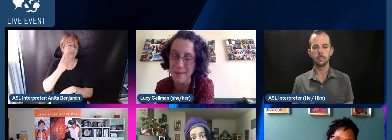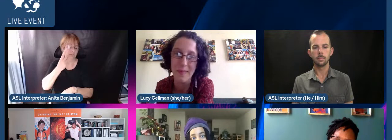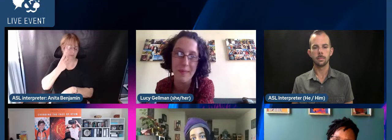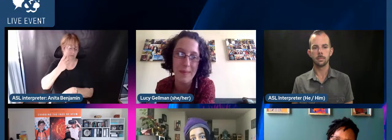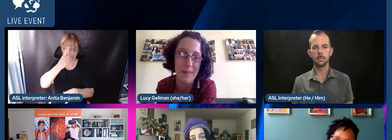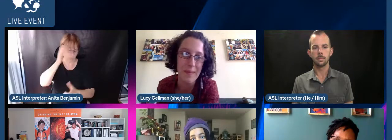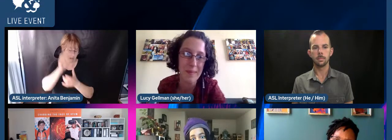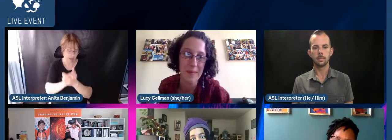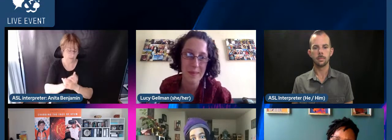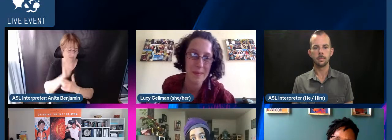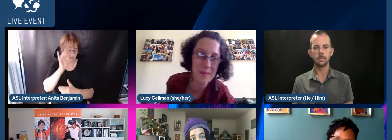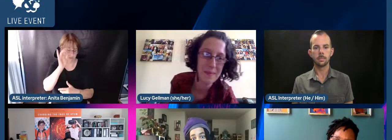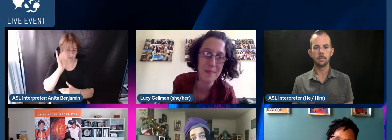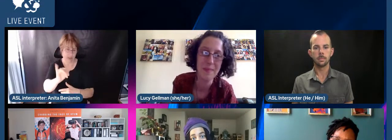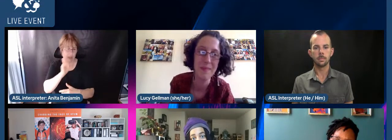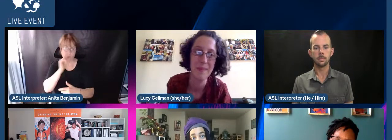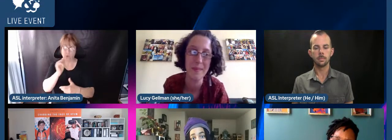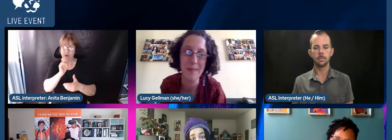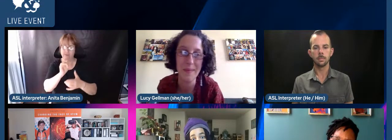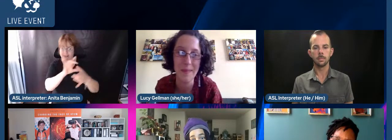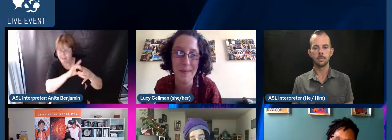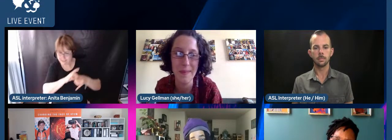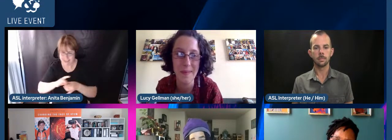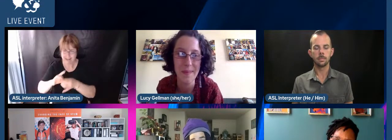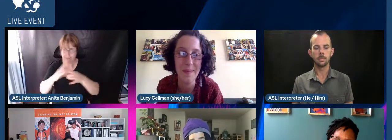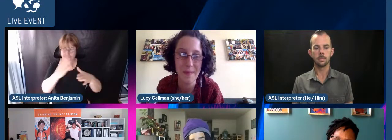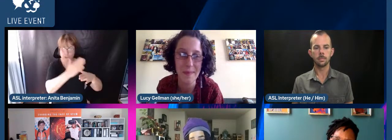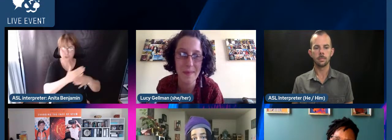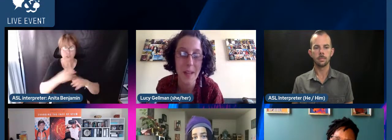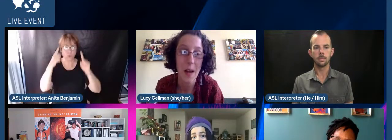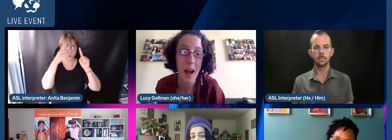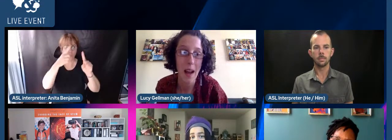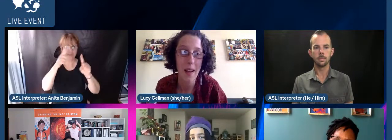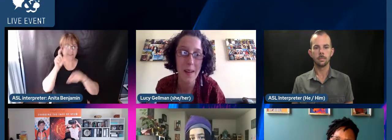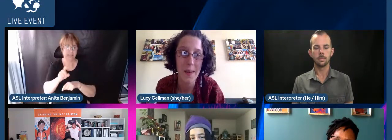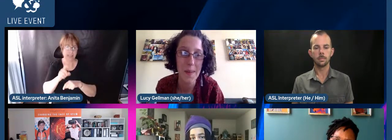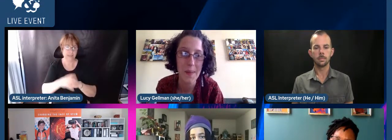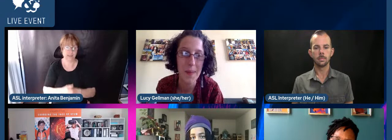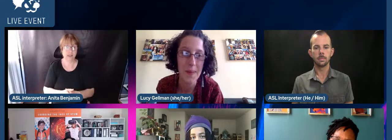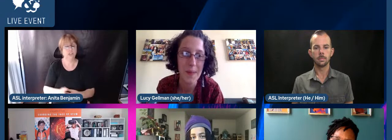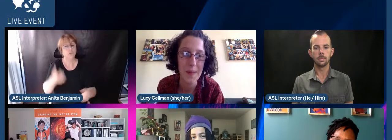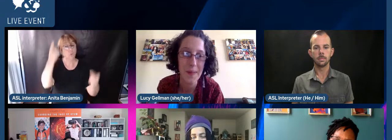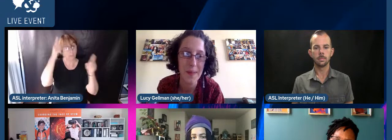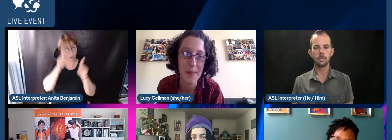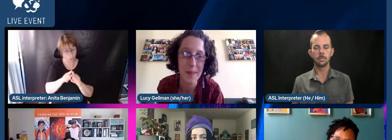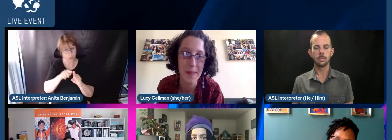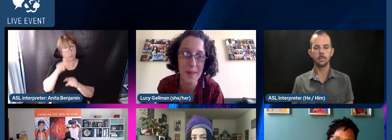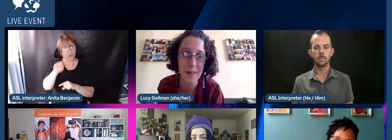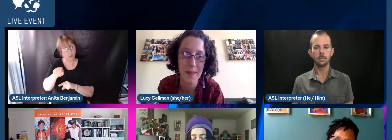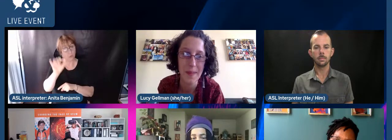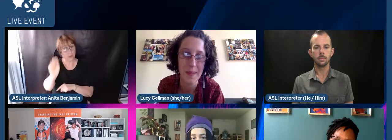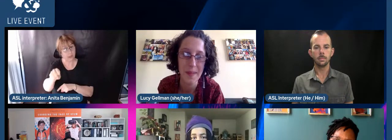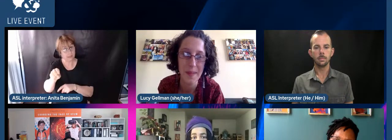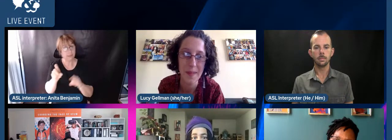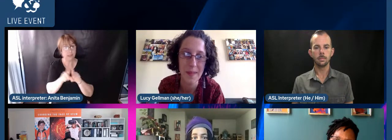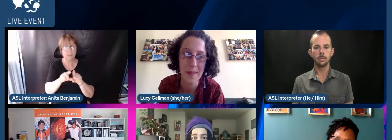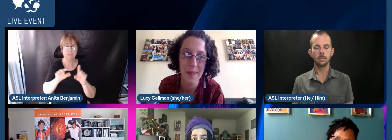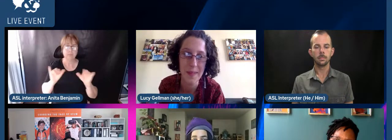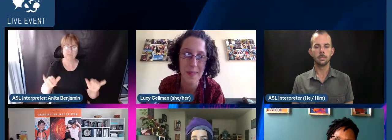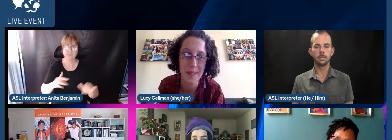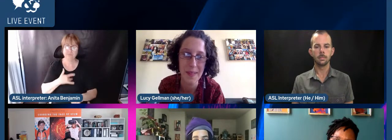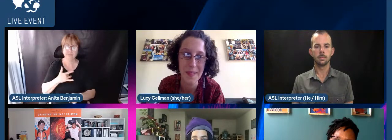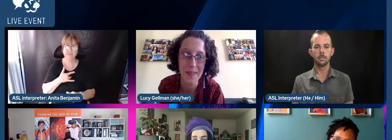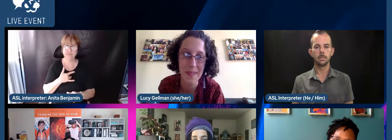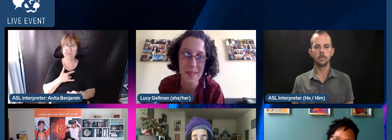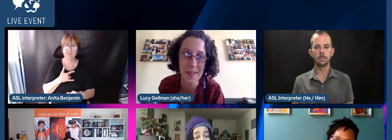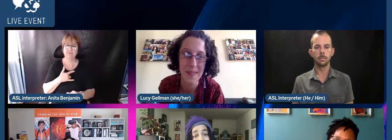have collectively shared goals and needs. So I'm agreeing with you, but I think I feel like we